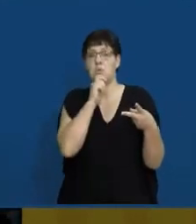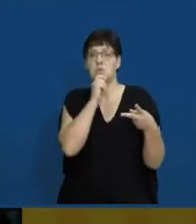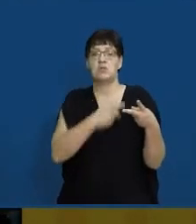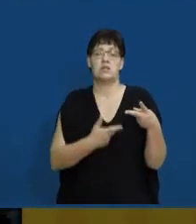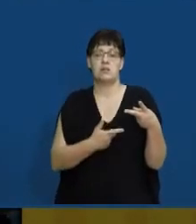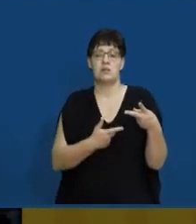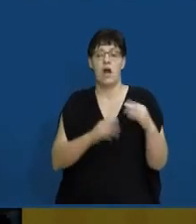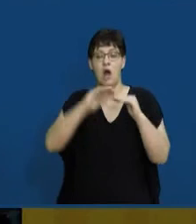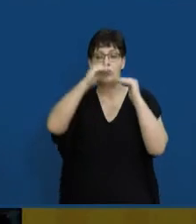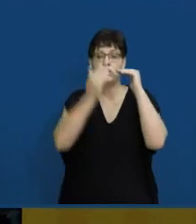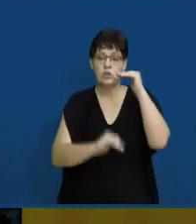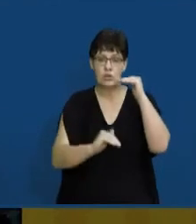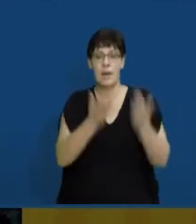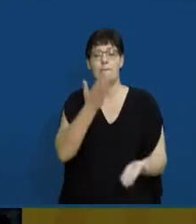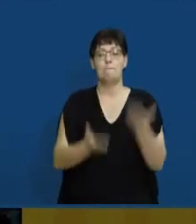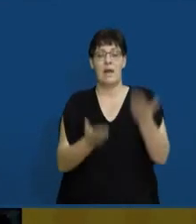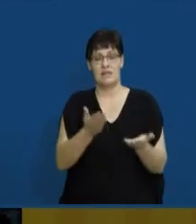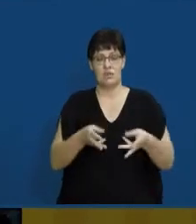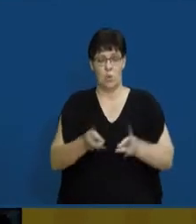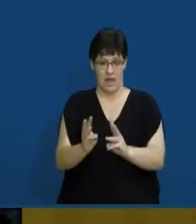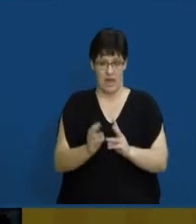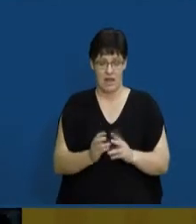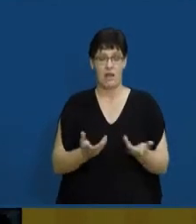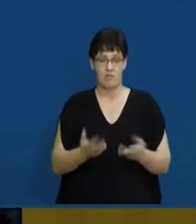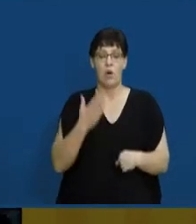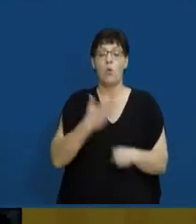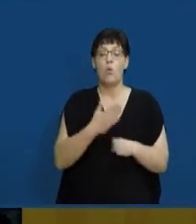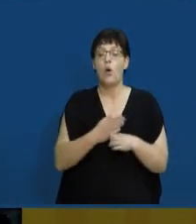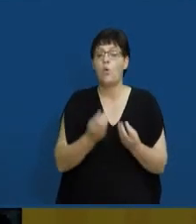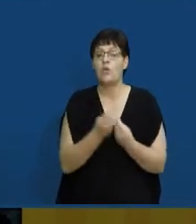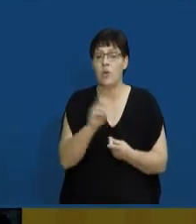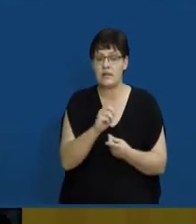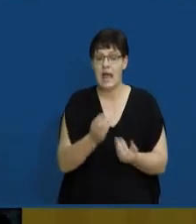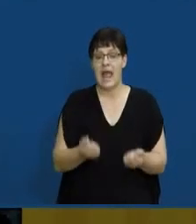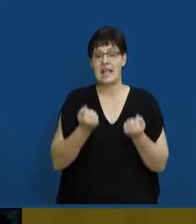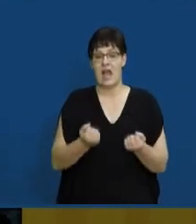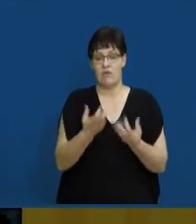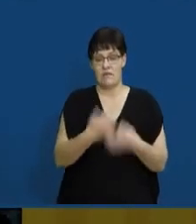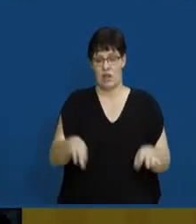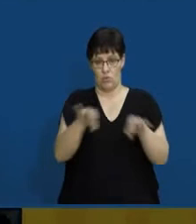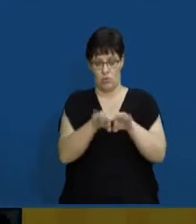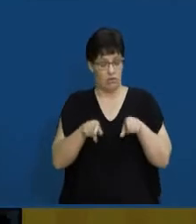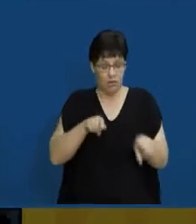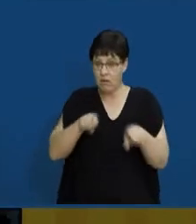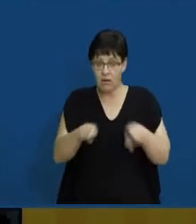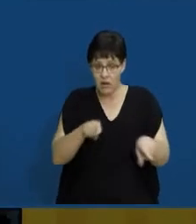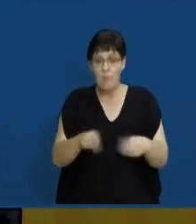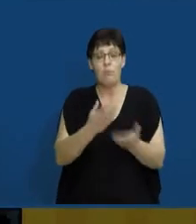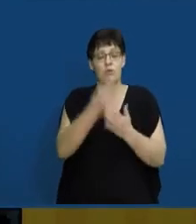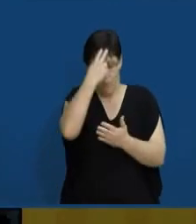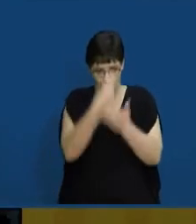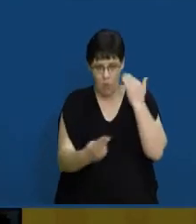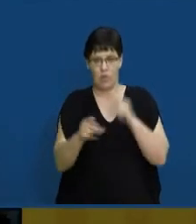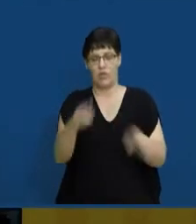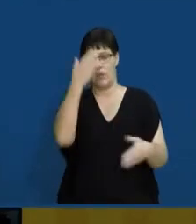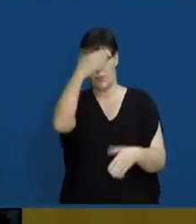the reducing balance method, namely working with the carrying value? So in both cases, you need to know both of them.